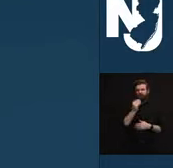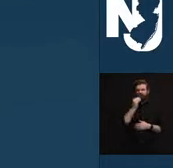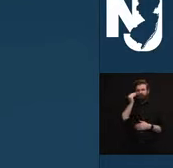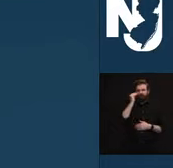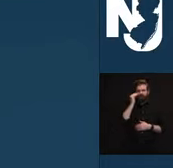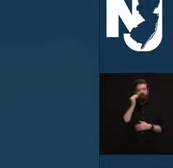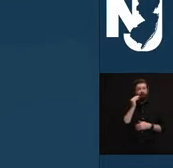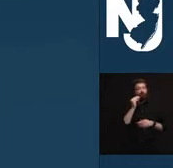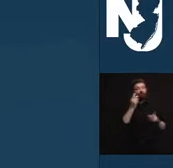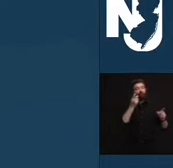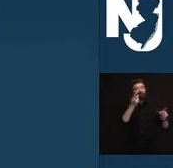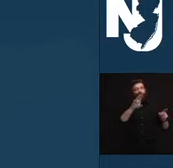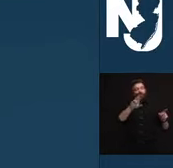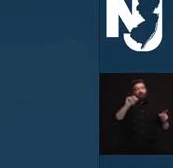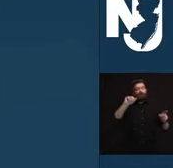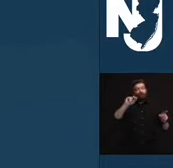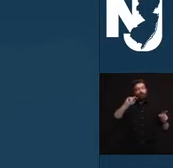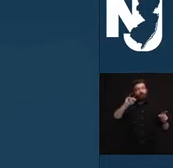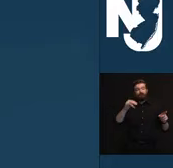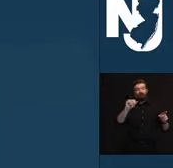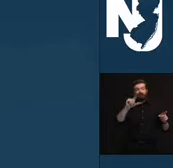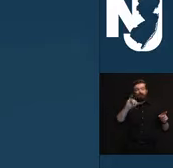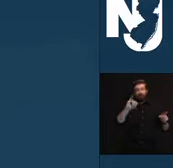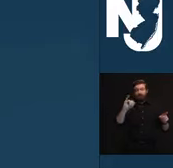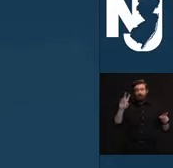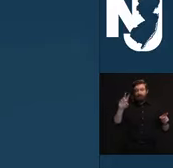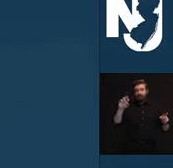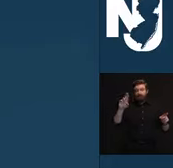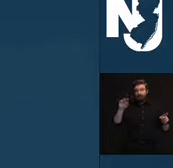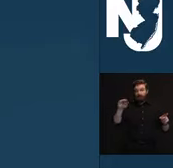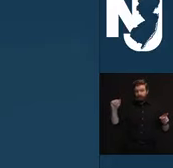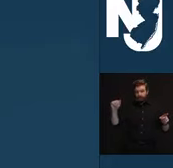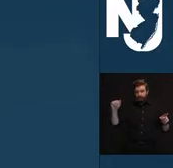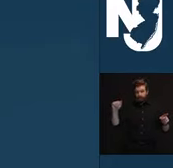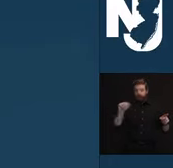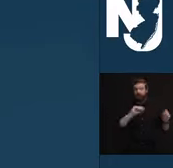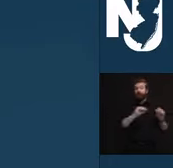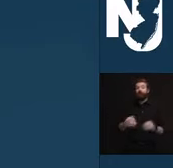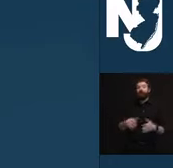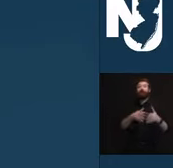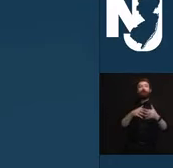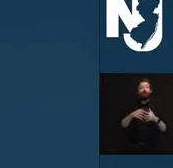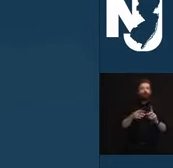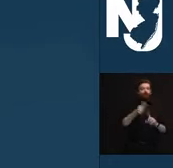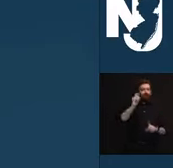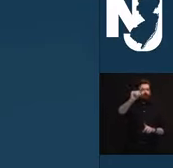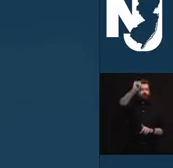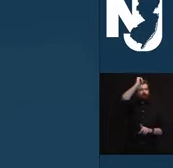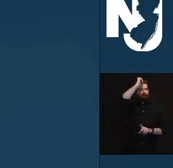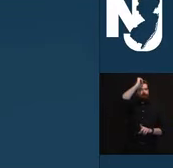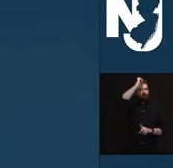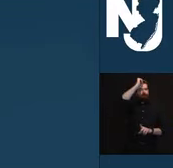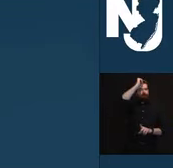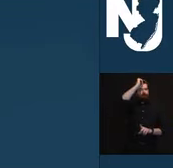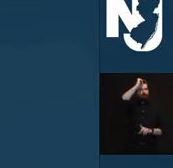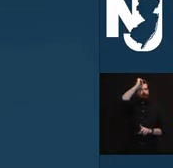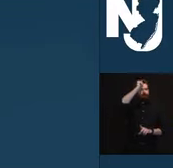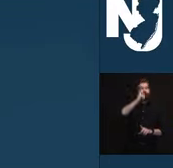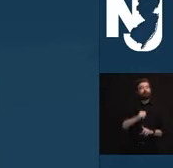of Colts Neck. Dr. Verma came to the United States from her native India, not too far from New Delhi,